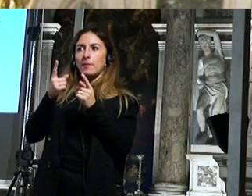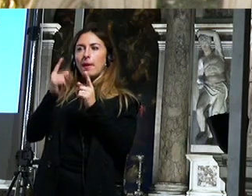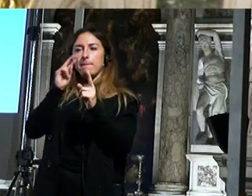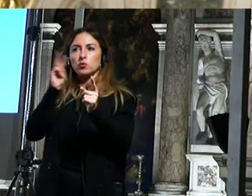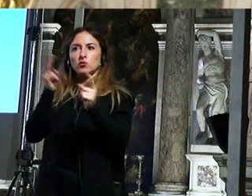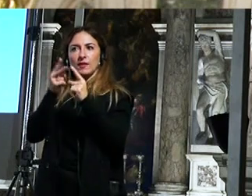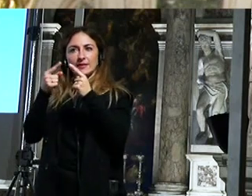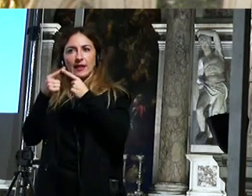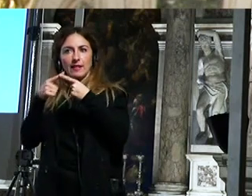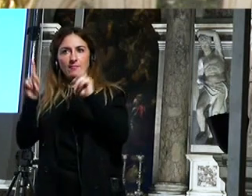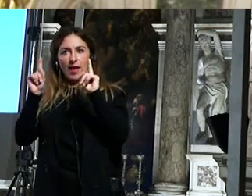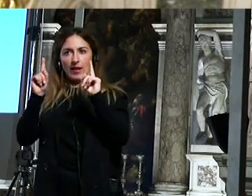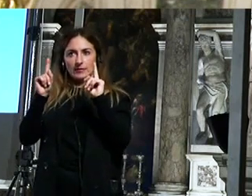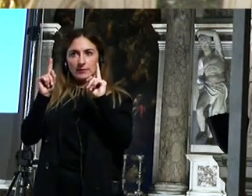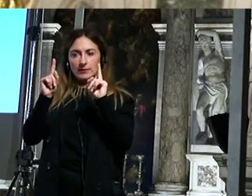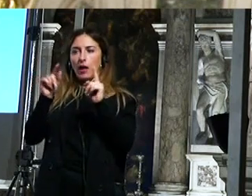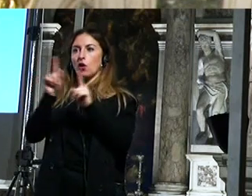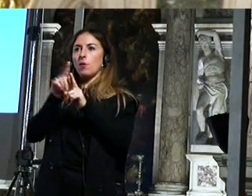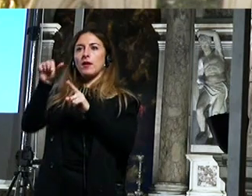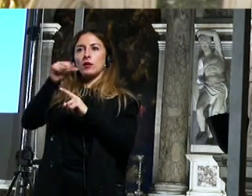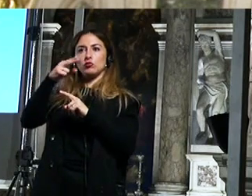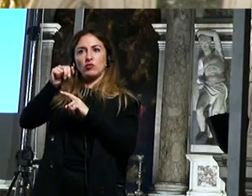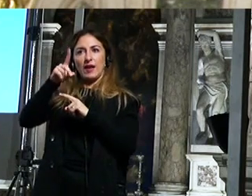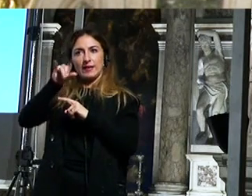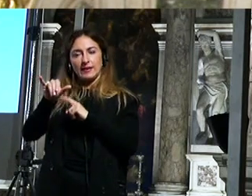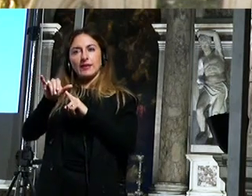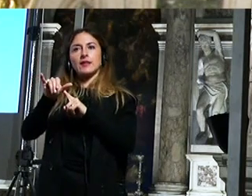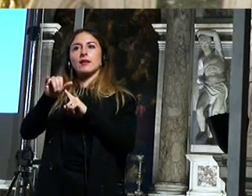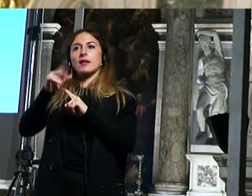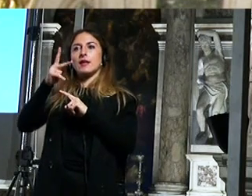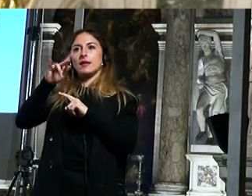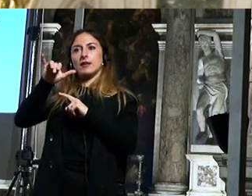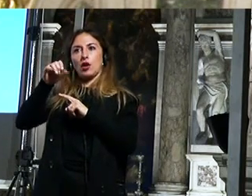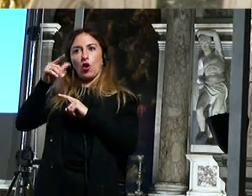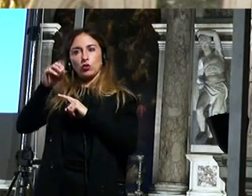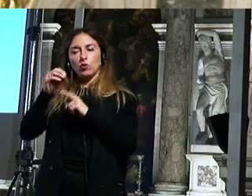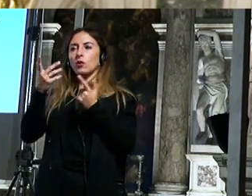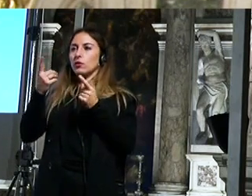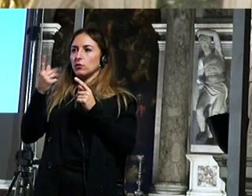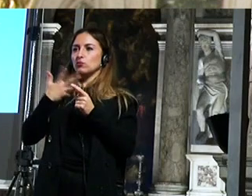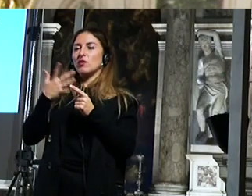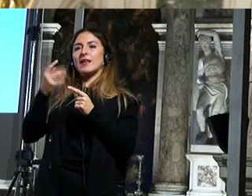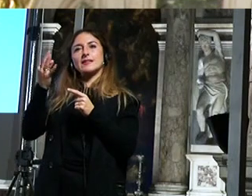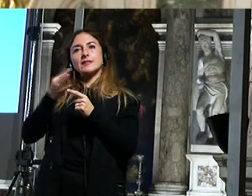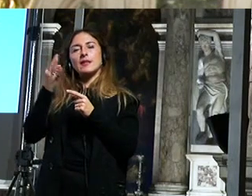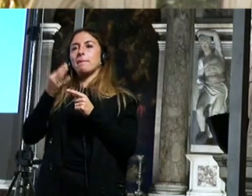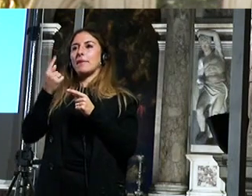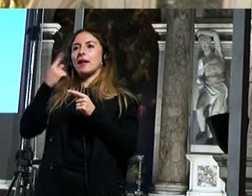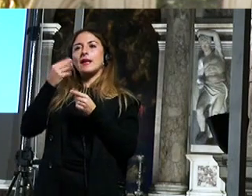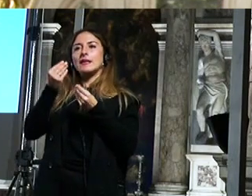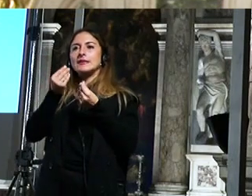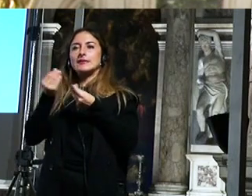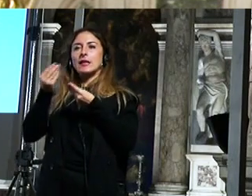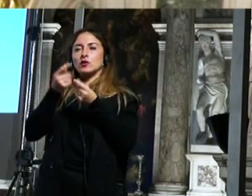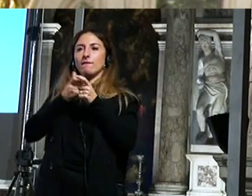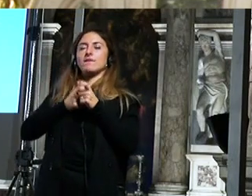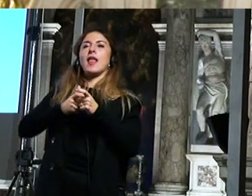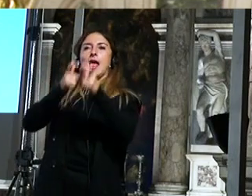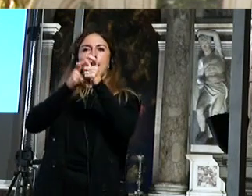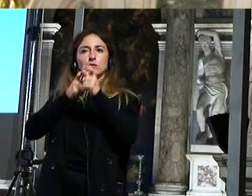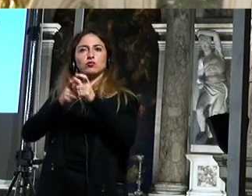It's something about this sense of travel, of going to that other parallel world, and